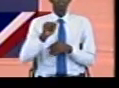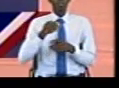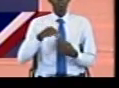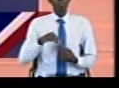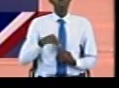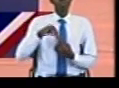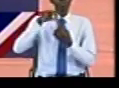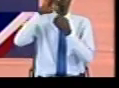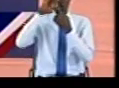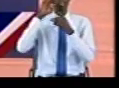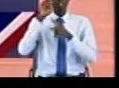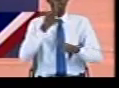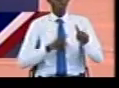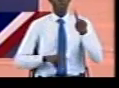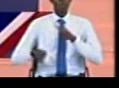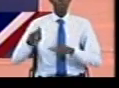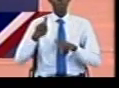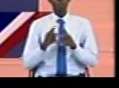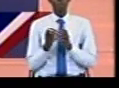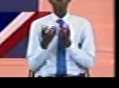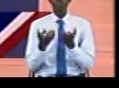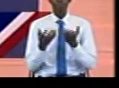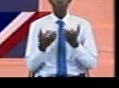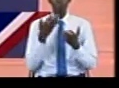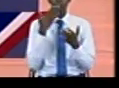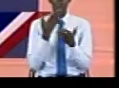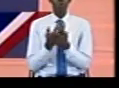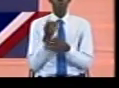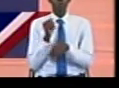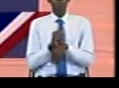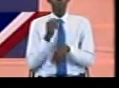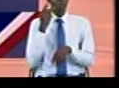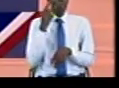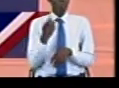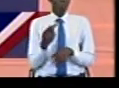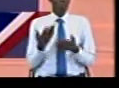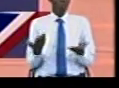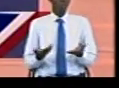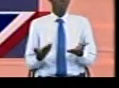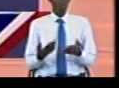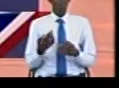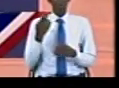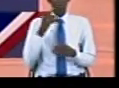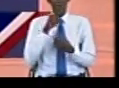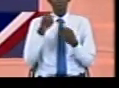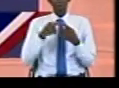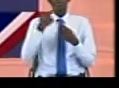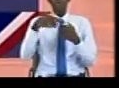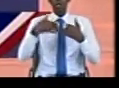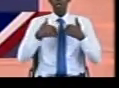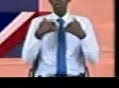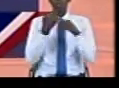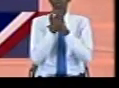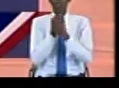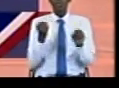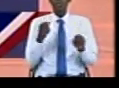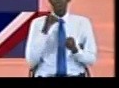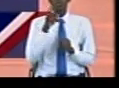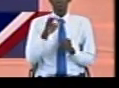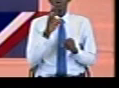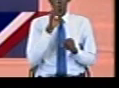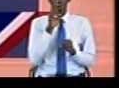people, zealous of good works. Look up here. When you have salvation, you are a